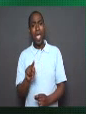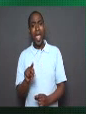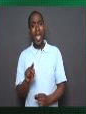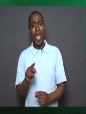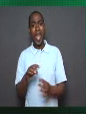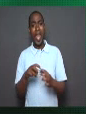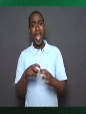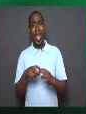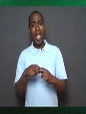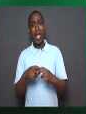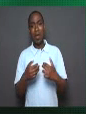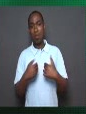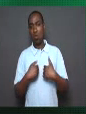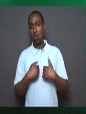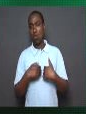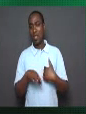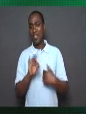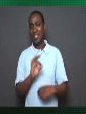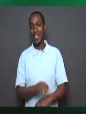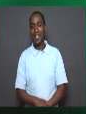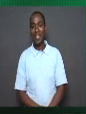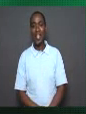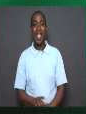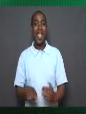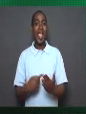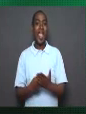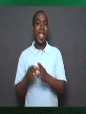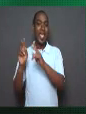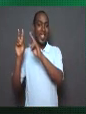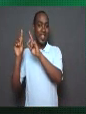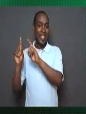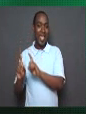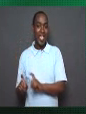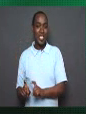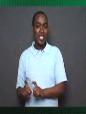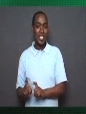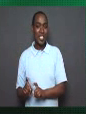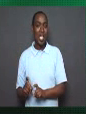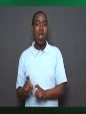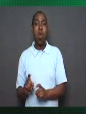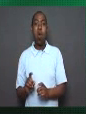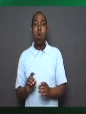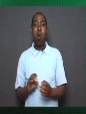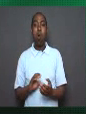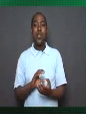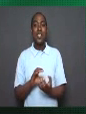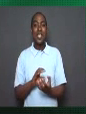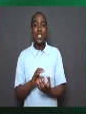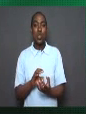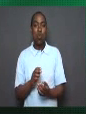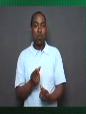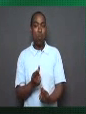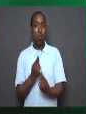links. This test can determine the concentration of proteins in